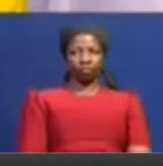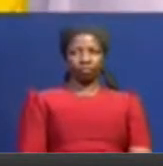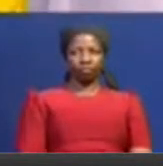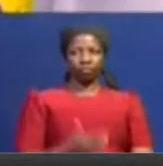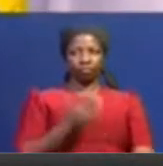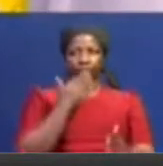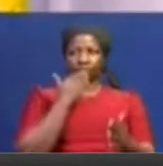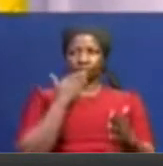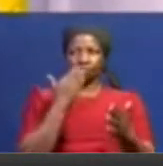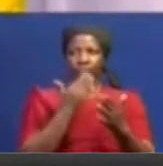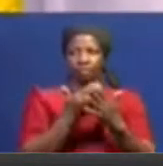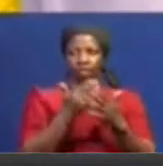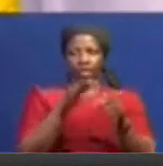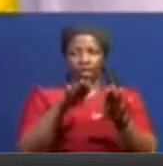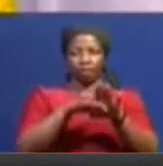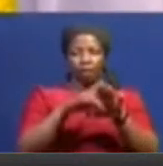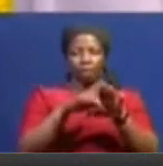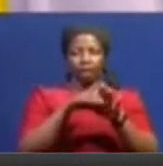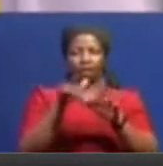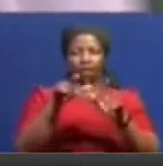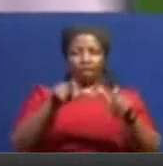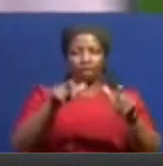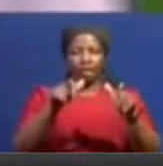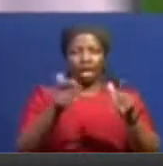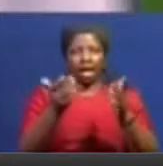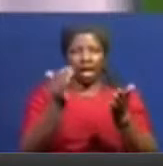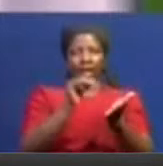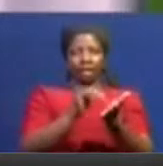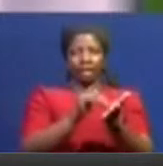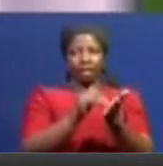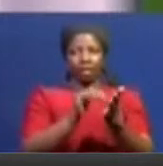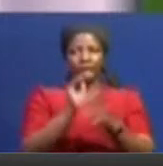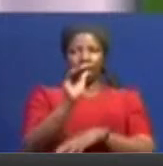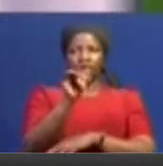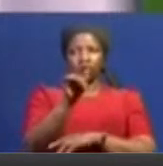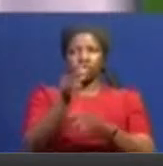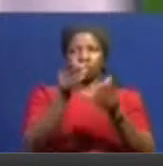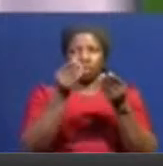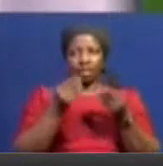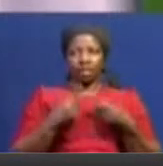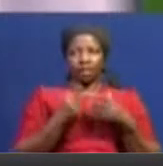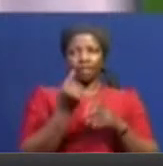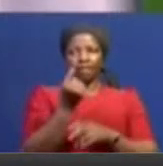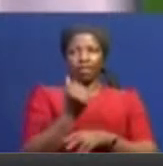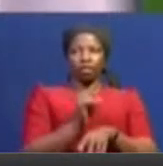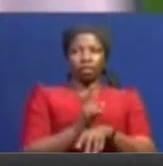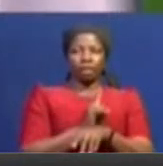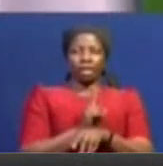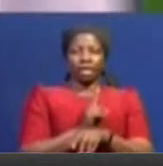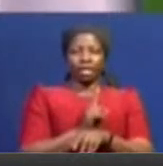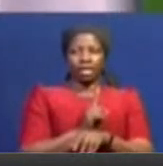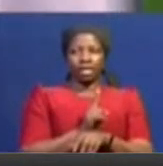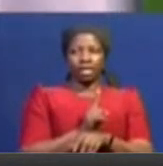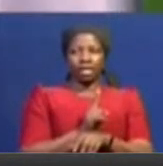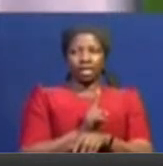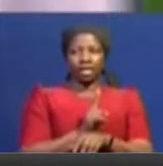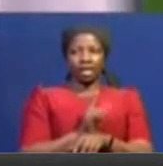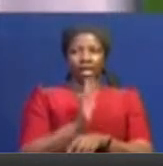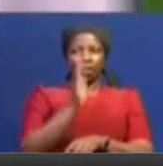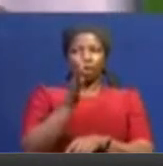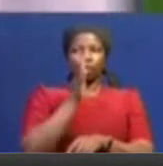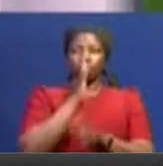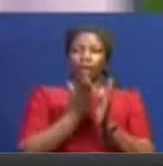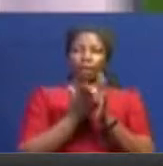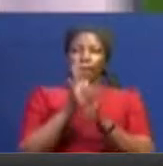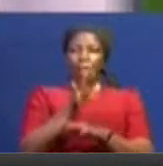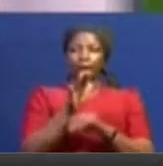Thank you, members of the Fourth Estate. Again, we will ask you to give us a few minutes. We will be back